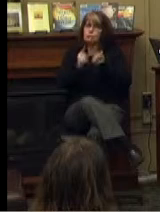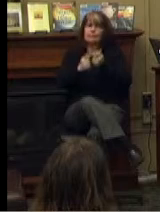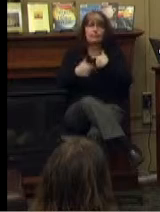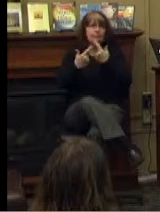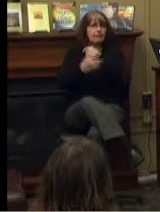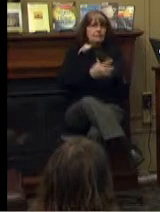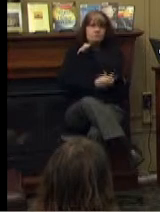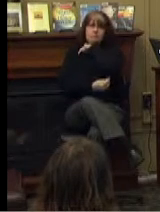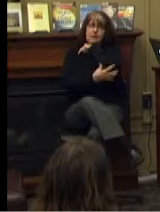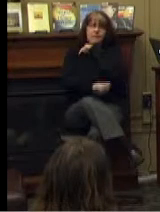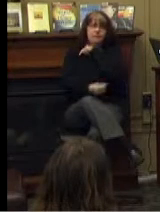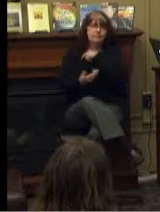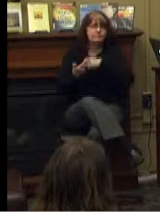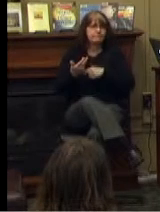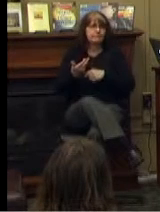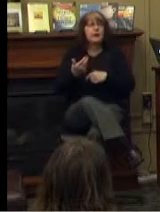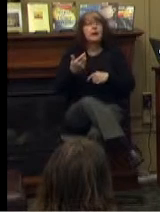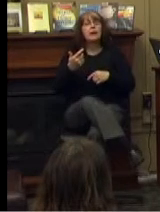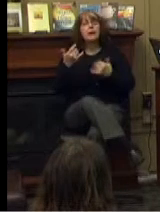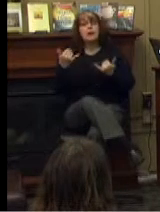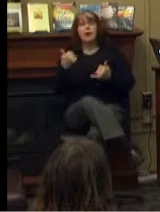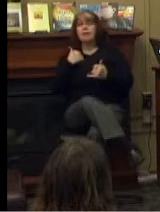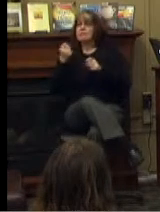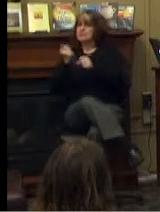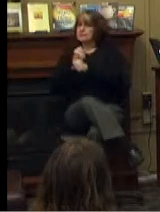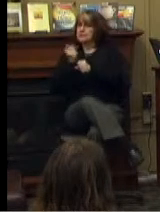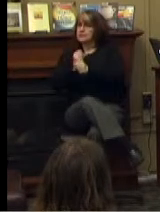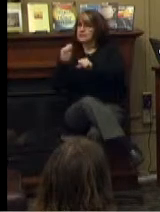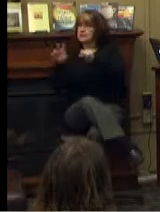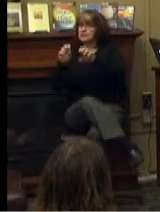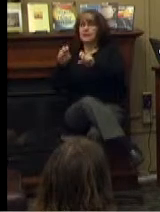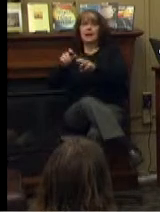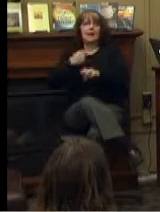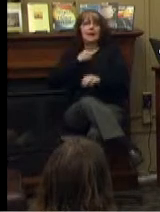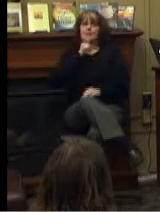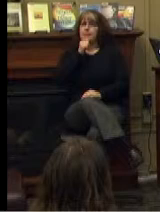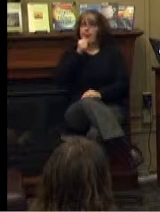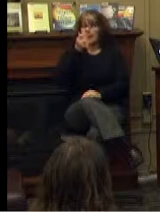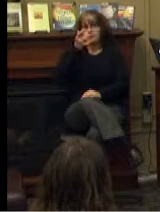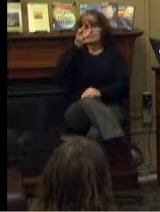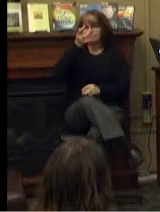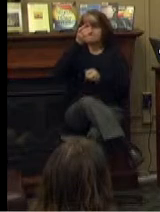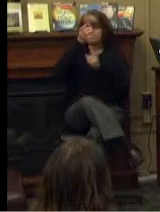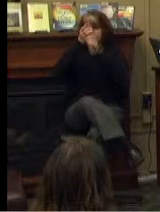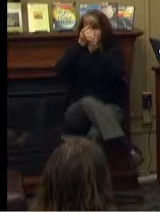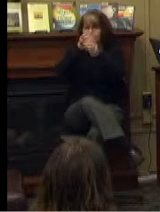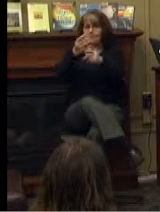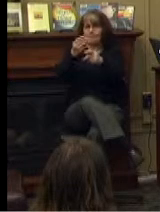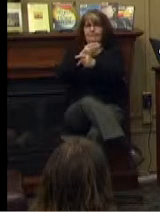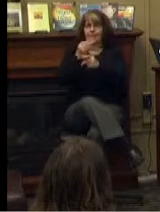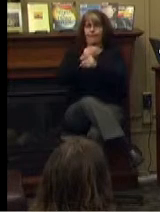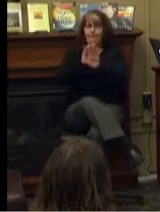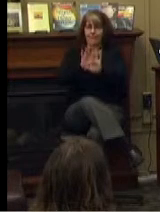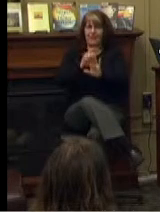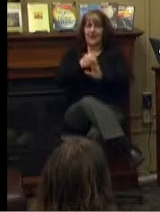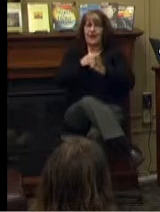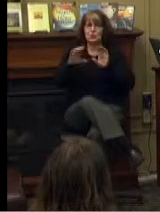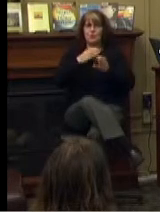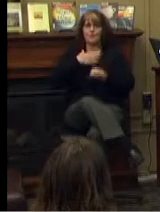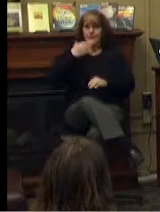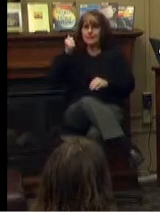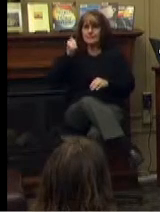So I have a little bit of statistics for you. I am not the greatest mathematician. So I will try my best to